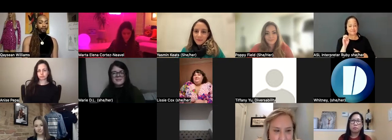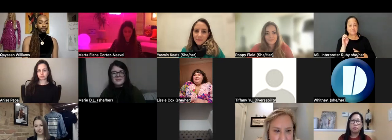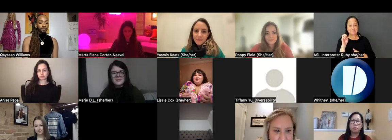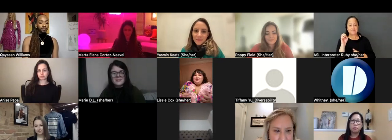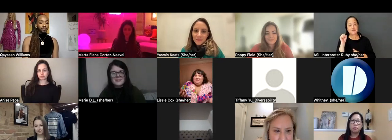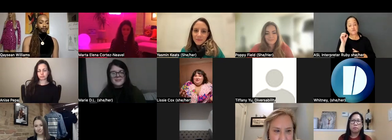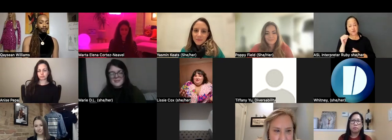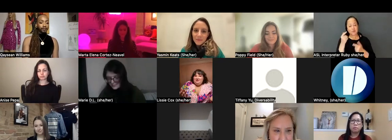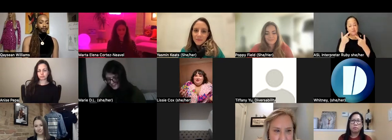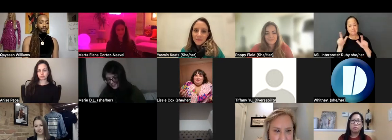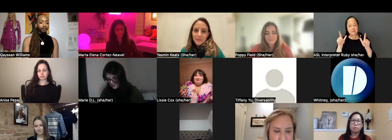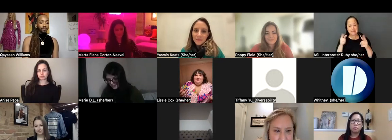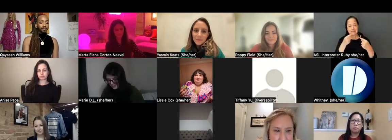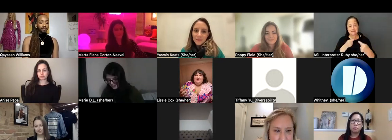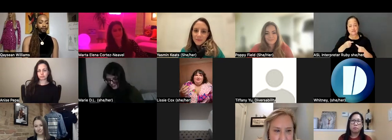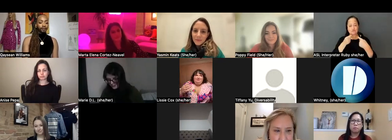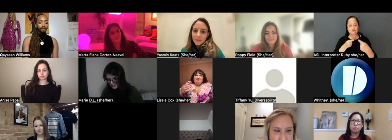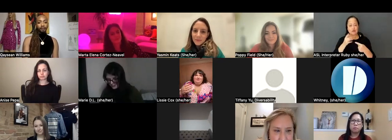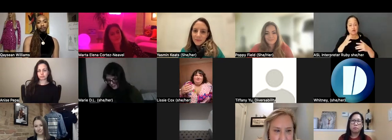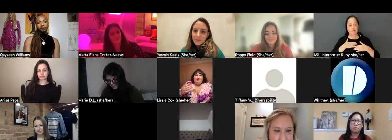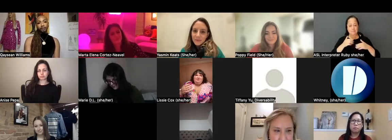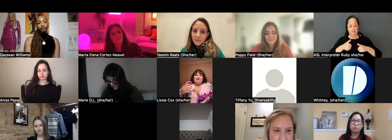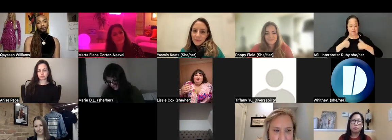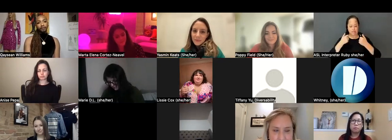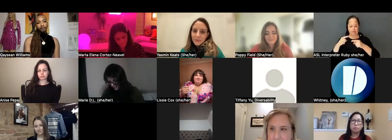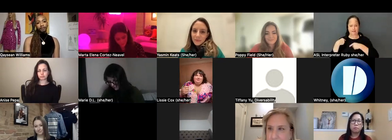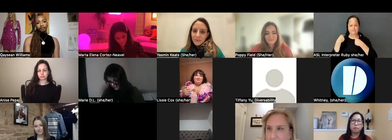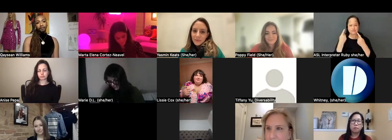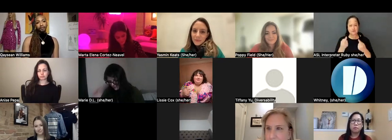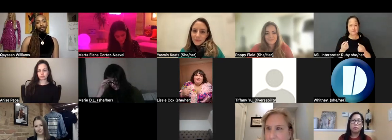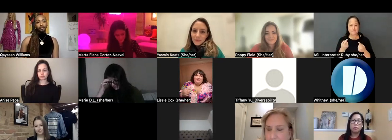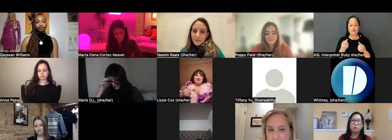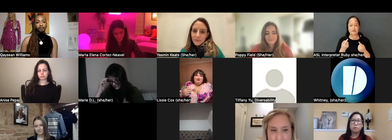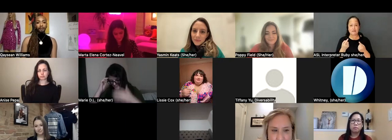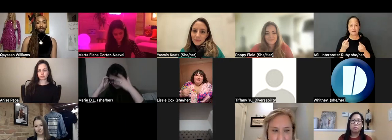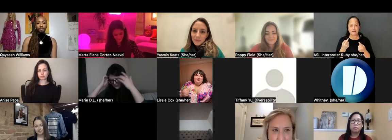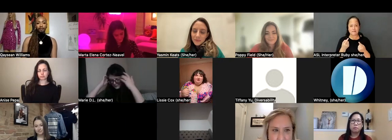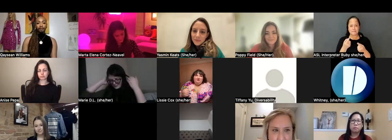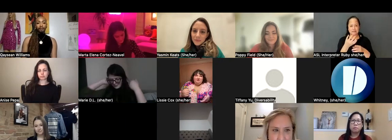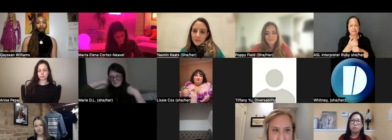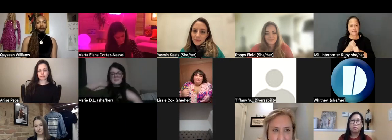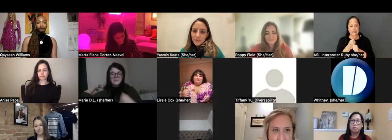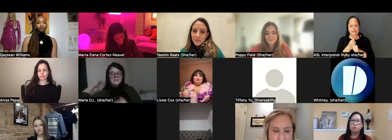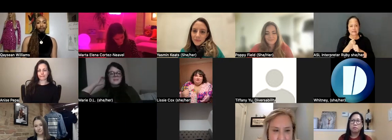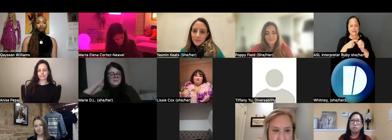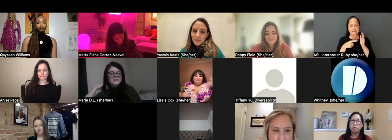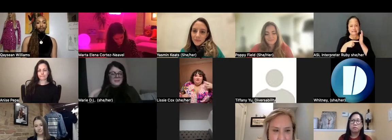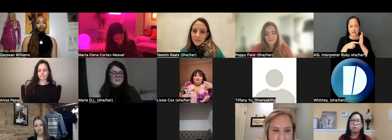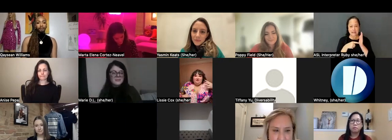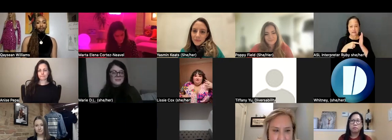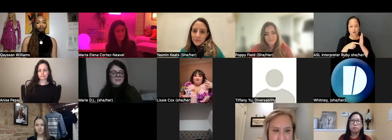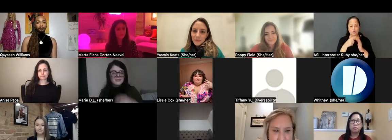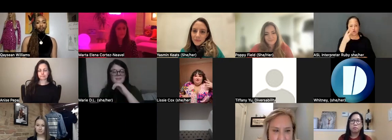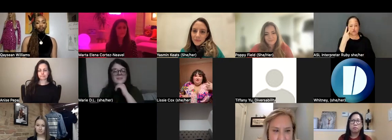the biggest struggle in my life so far has been like getting diagnosed with 2